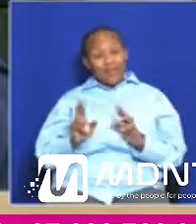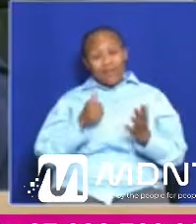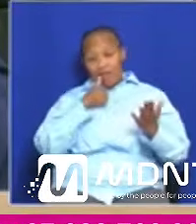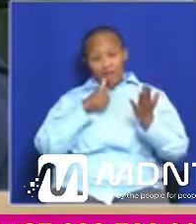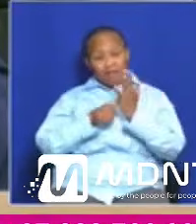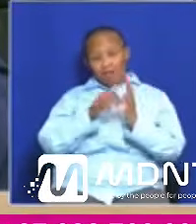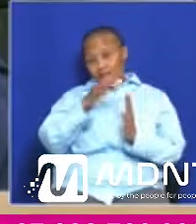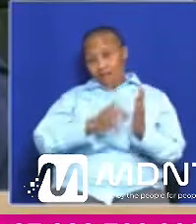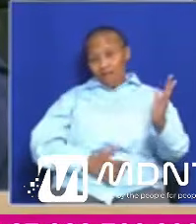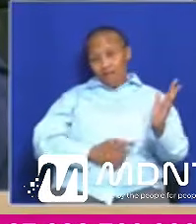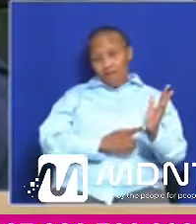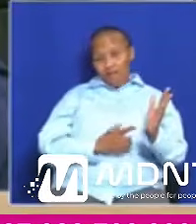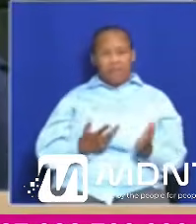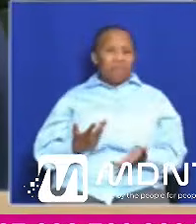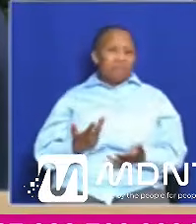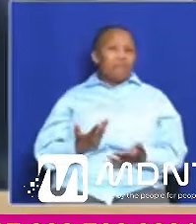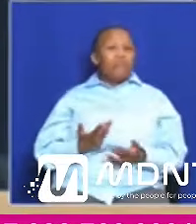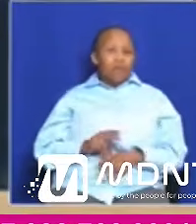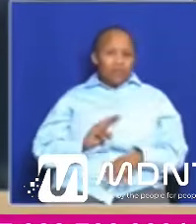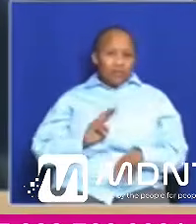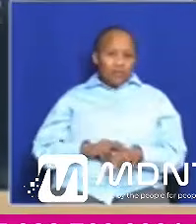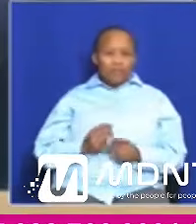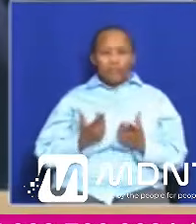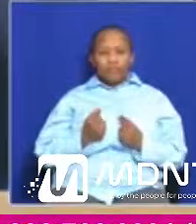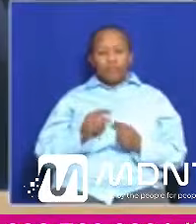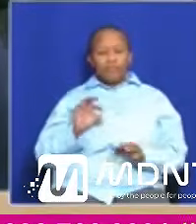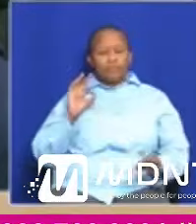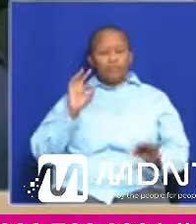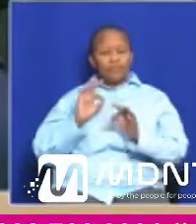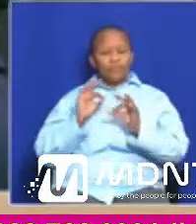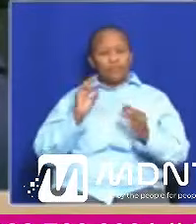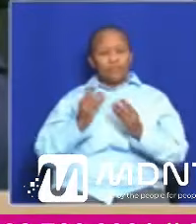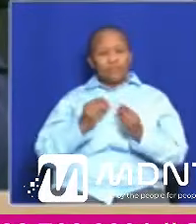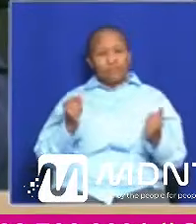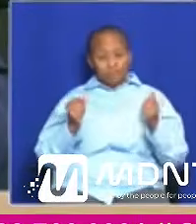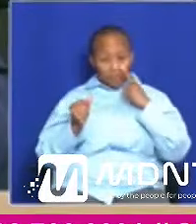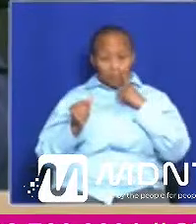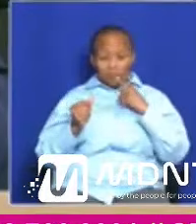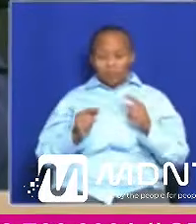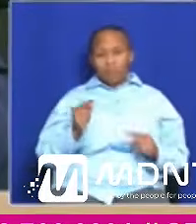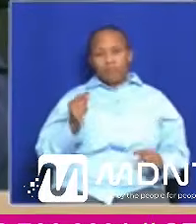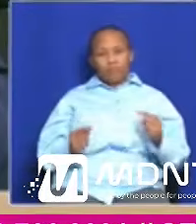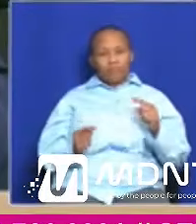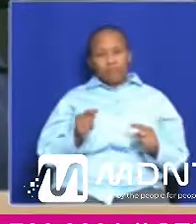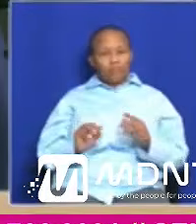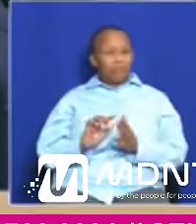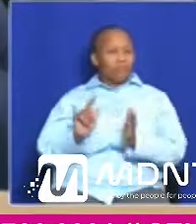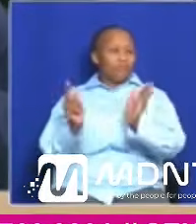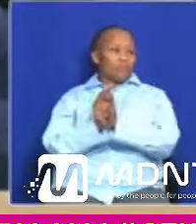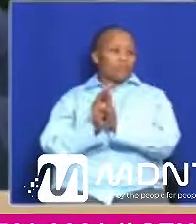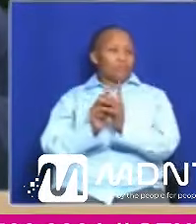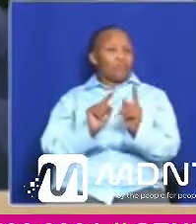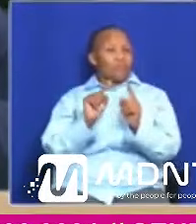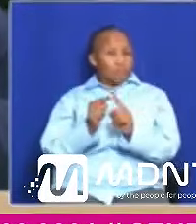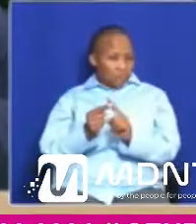You would have to address us specifically and not just argue a legal point in the air, so to speak. So you would